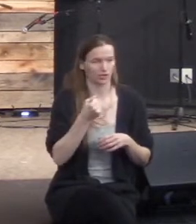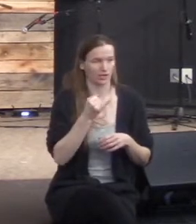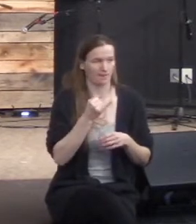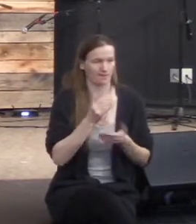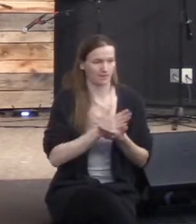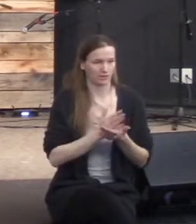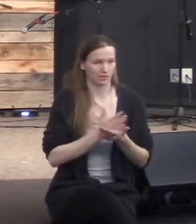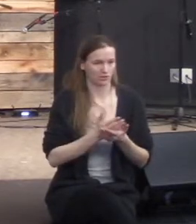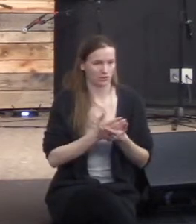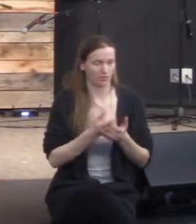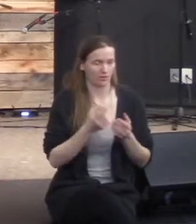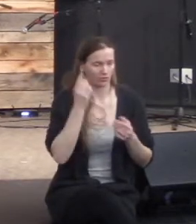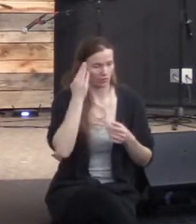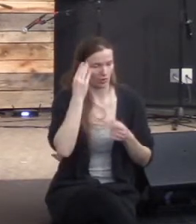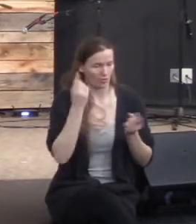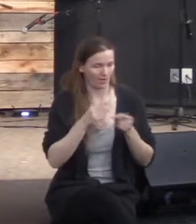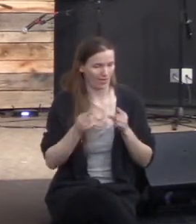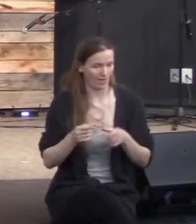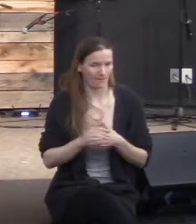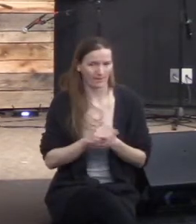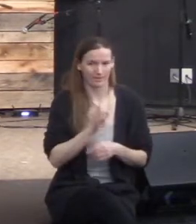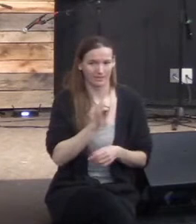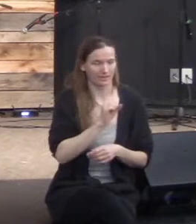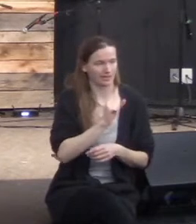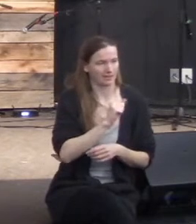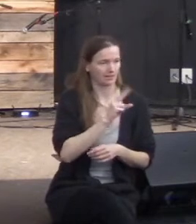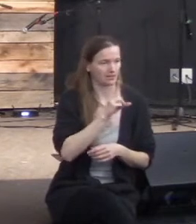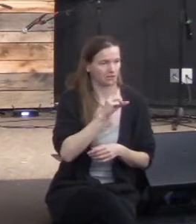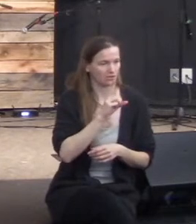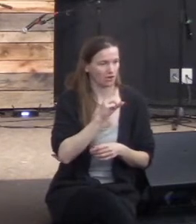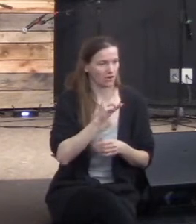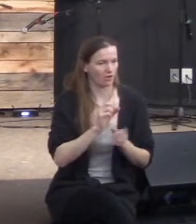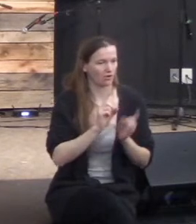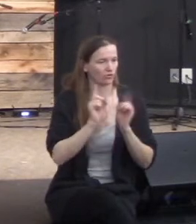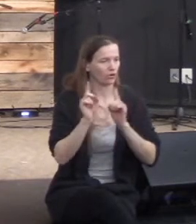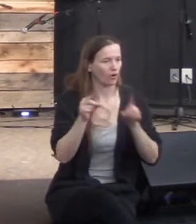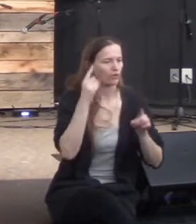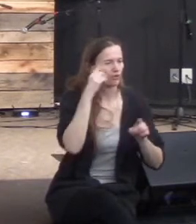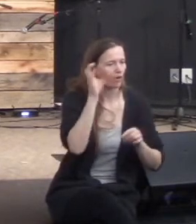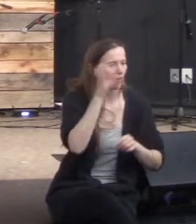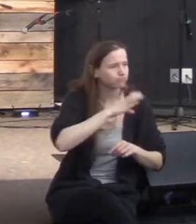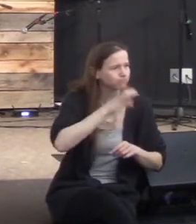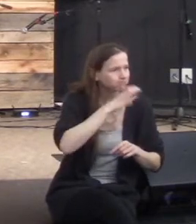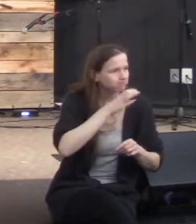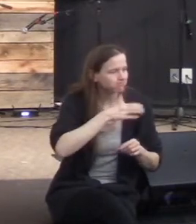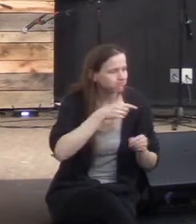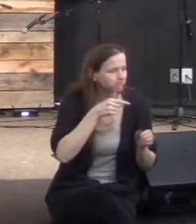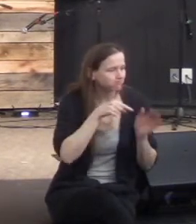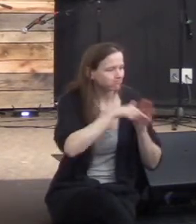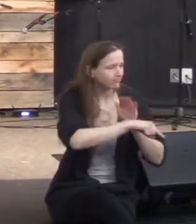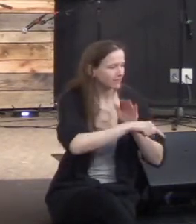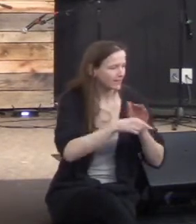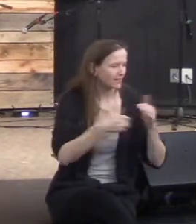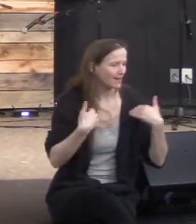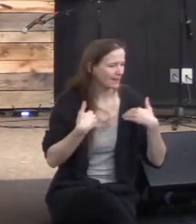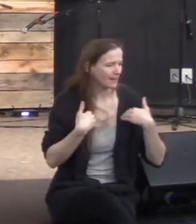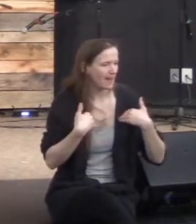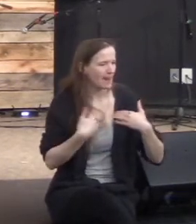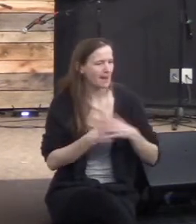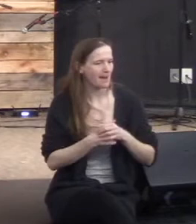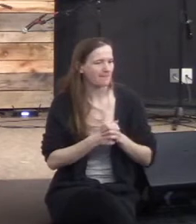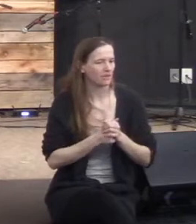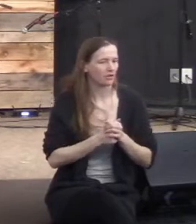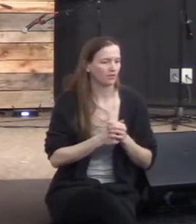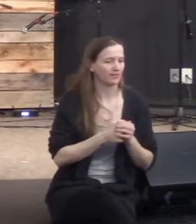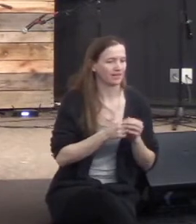Esau goes off to get game. And while he's off, mom and Jacob whip together some sort of gamey meal. And he acts